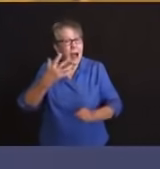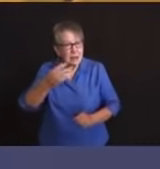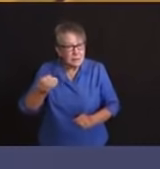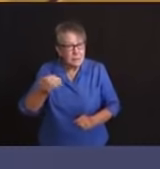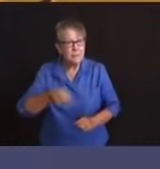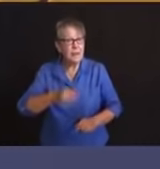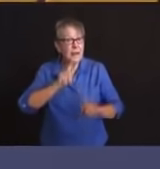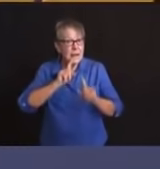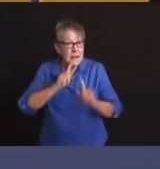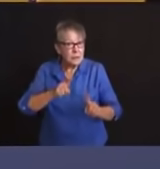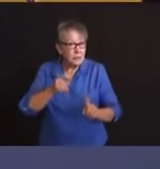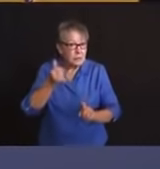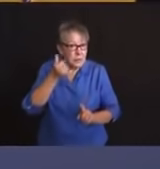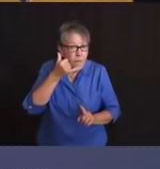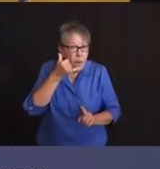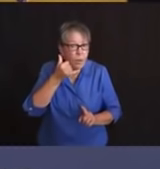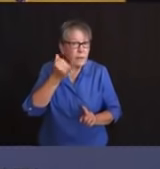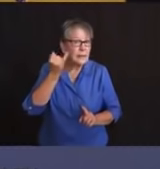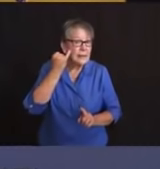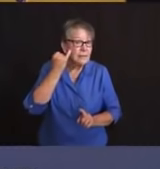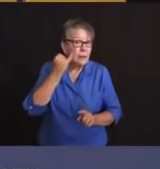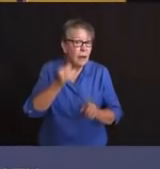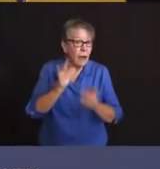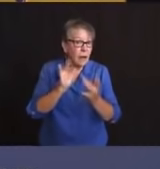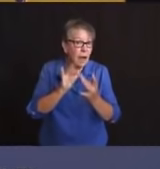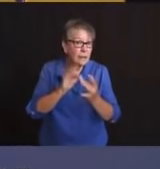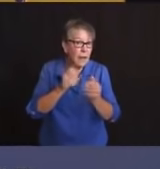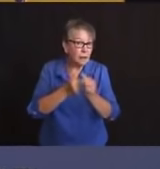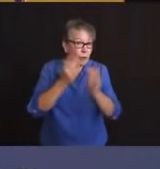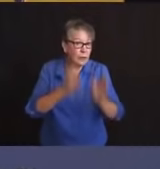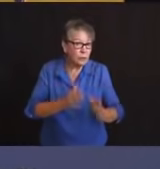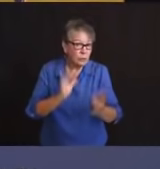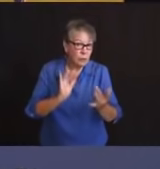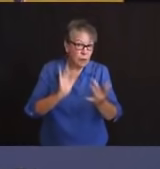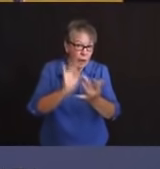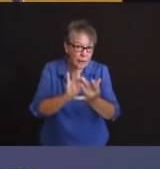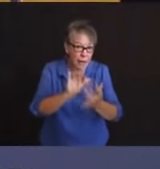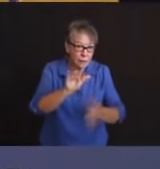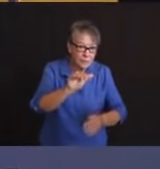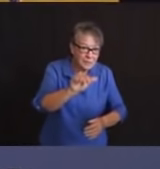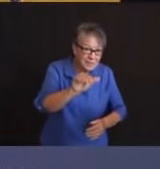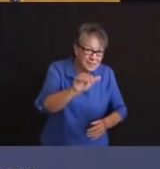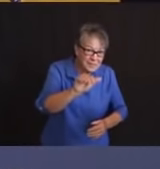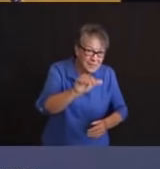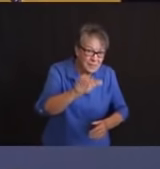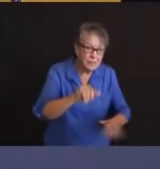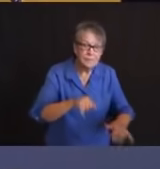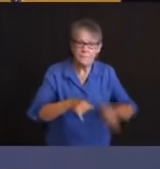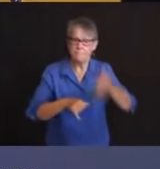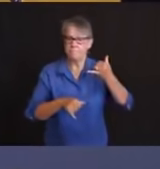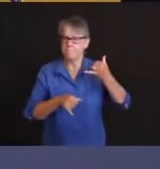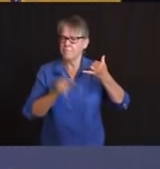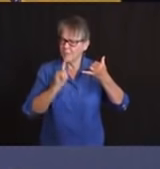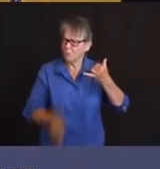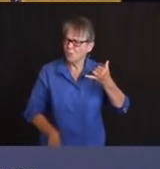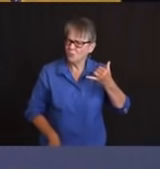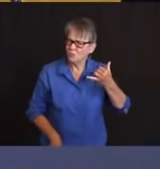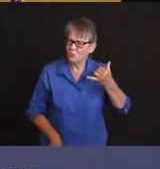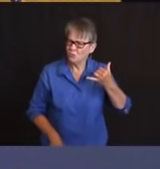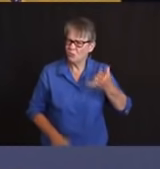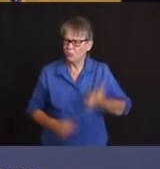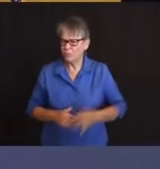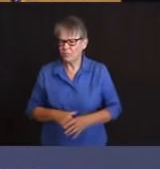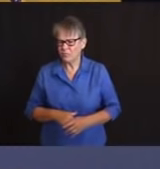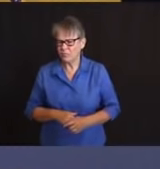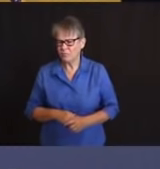deeply appreciate the upfront commercial for folks to donate. We had, I thought, a good call